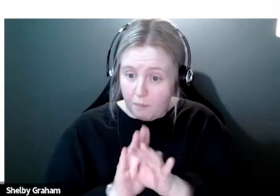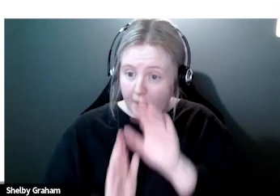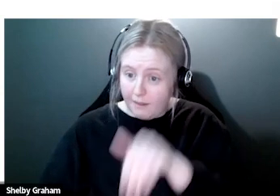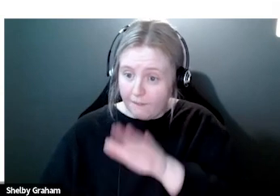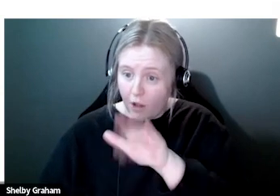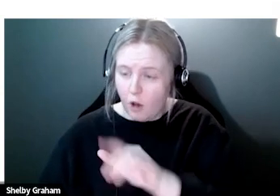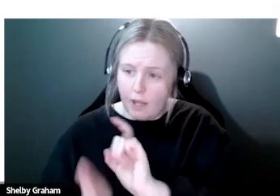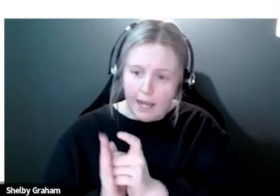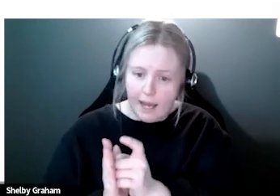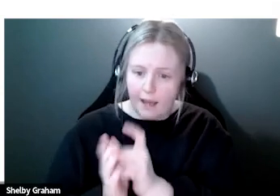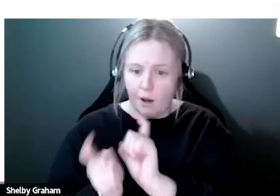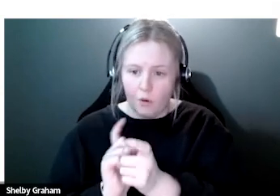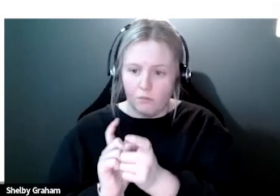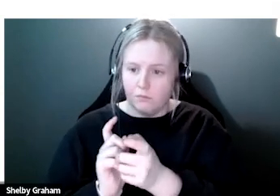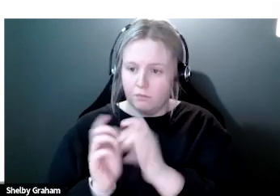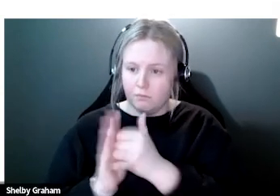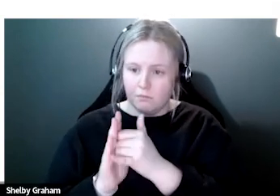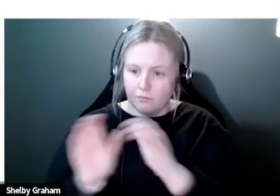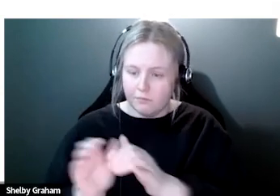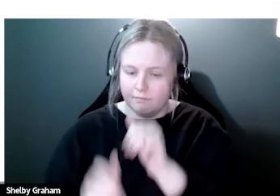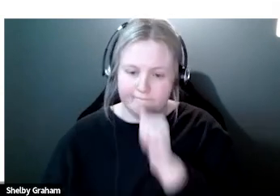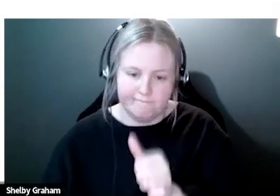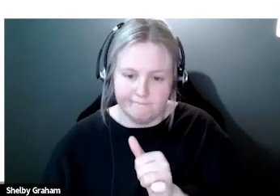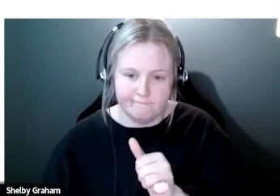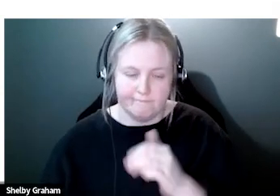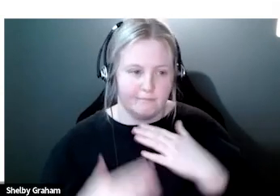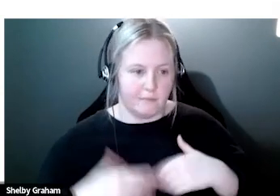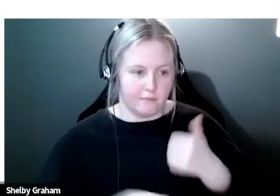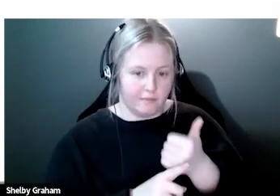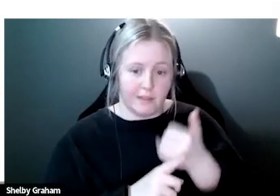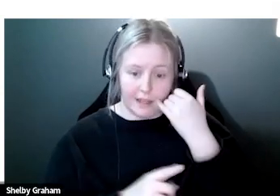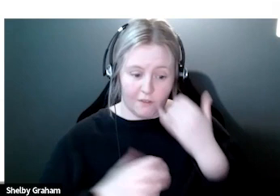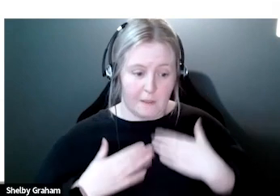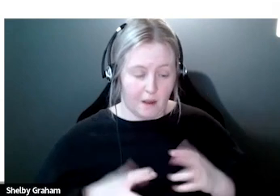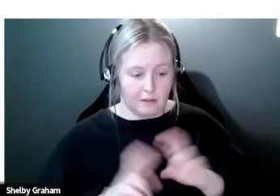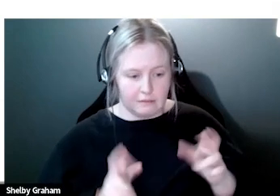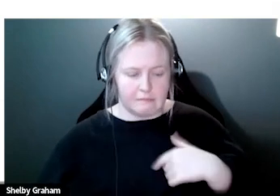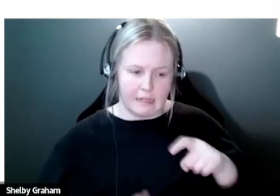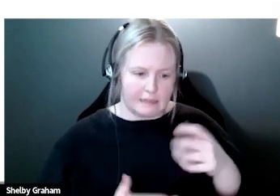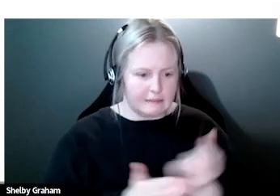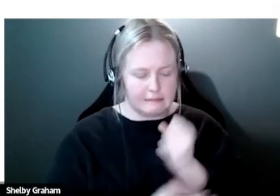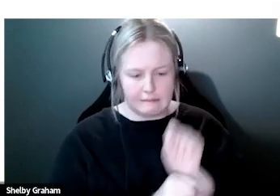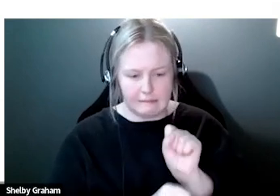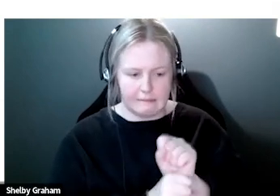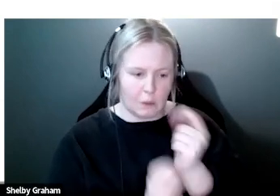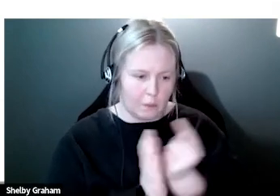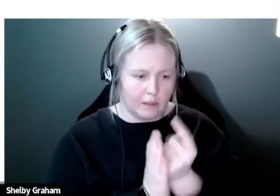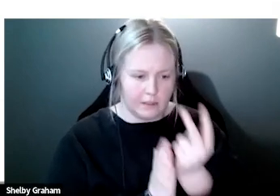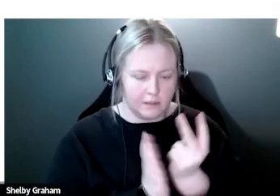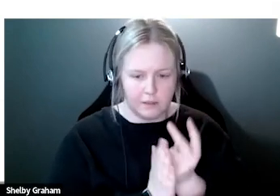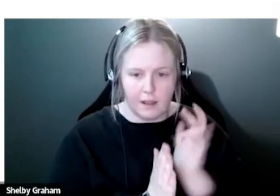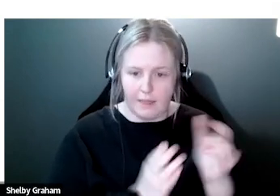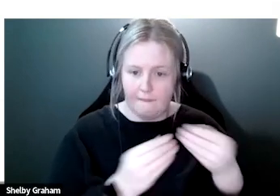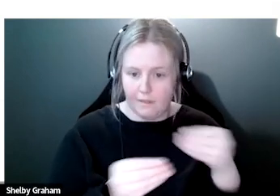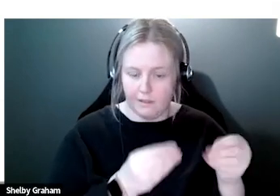you. And if your body asks to do a project at a specific time and you need to work on it for a few hours, that flexibility